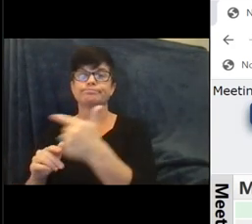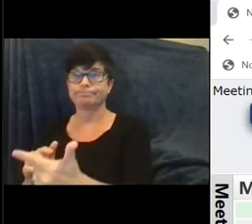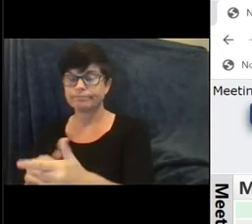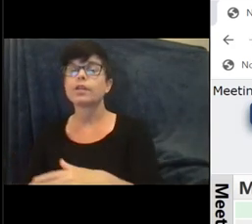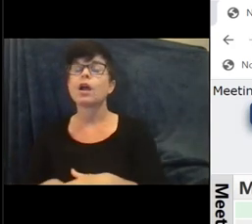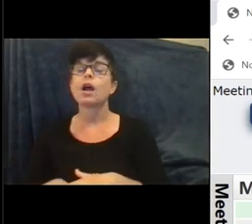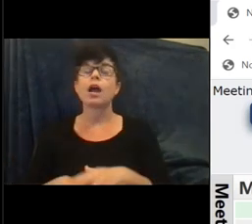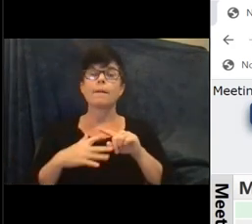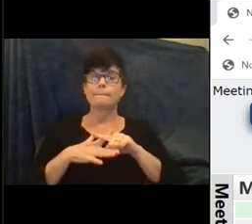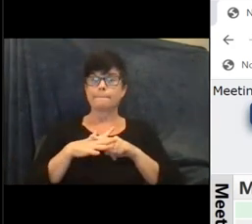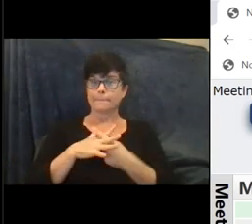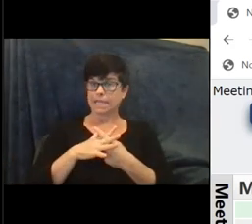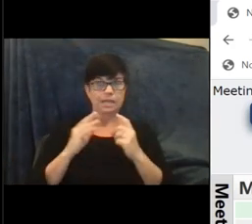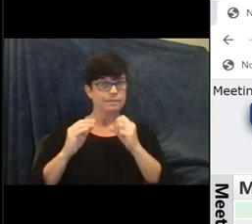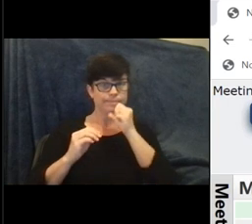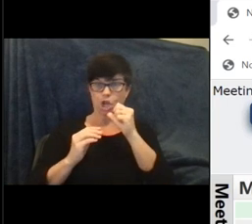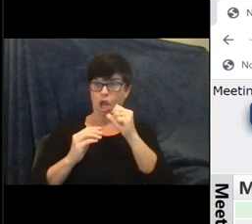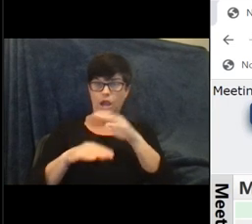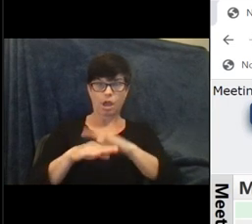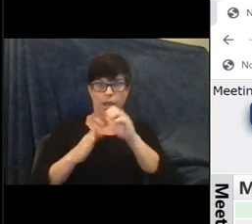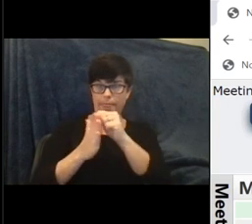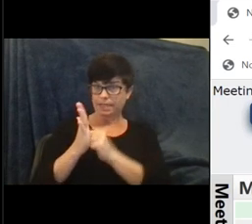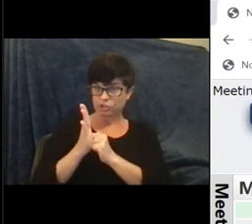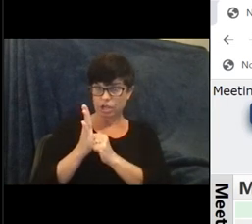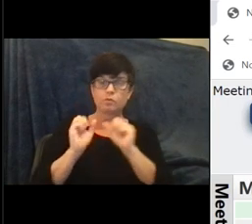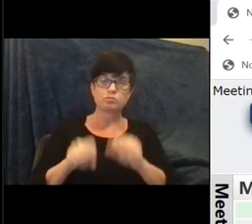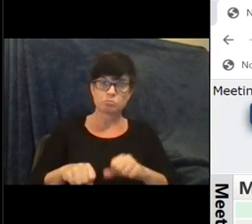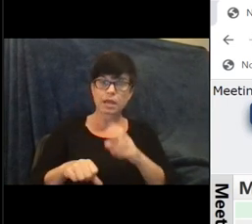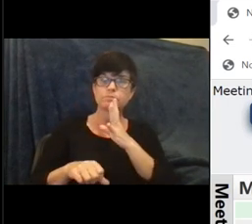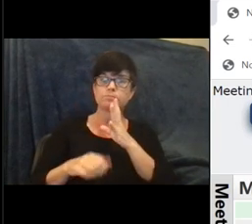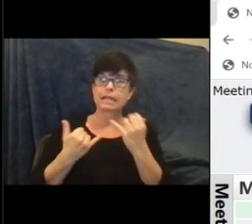any non-agenda items, please approach the podium now.